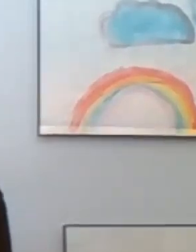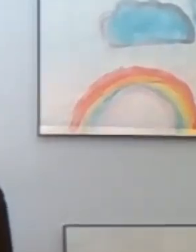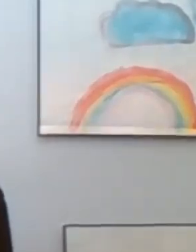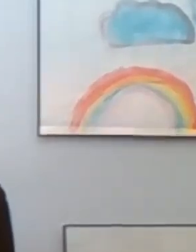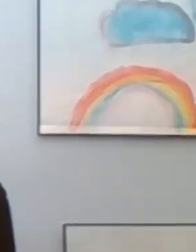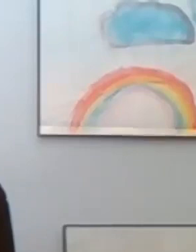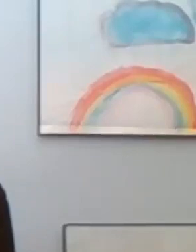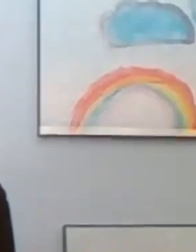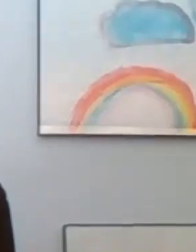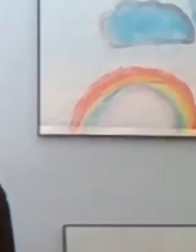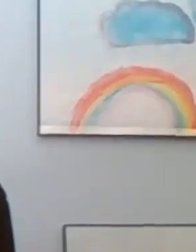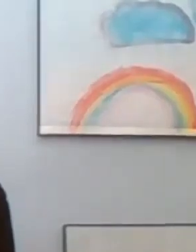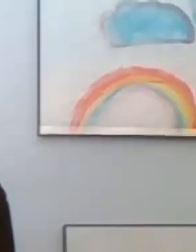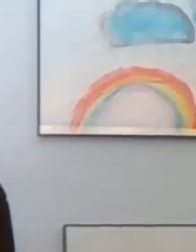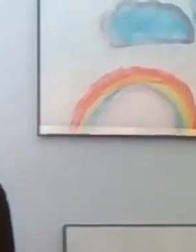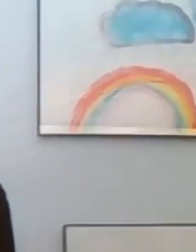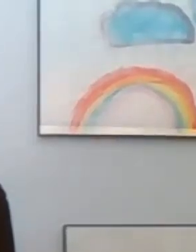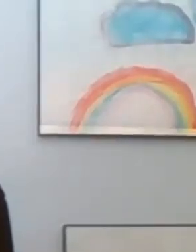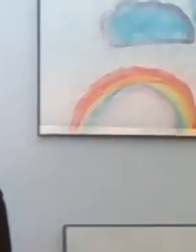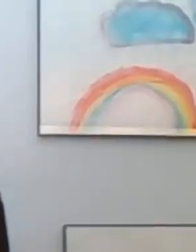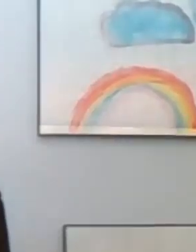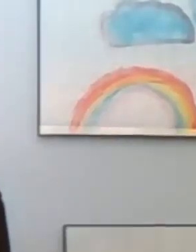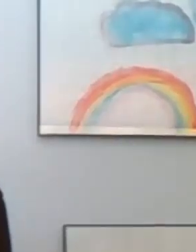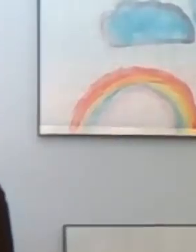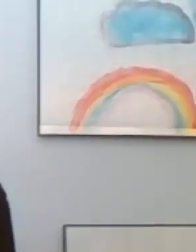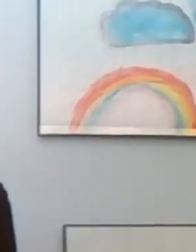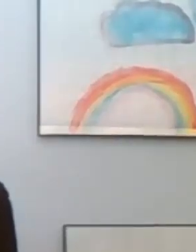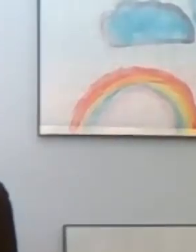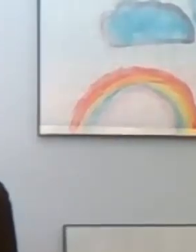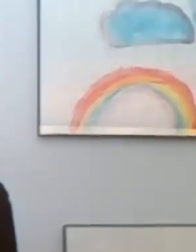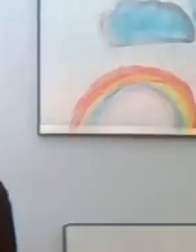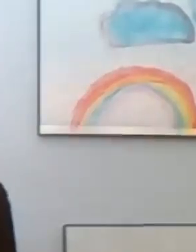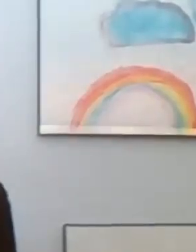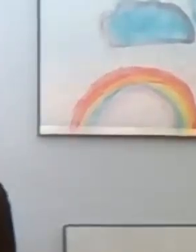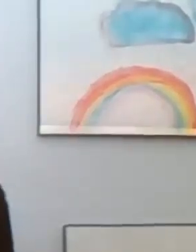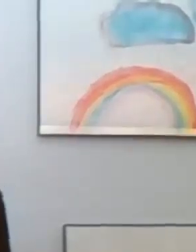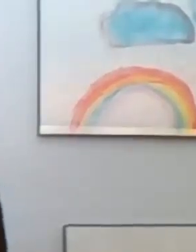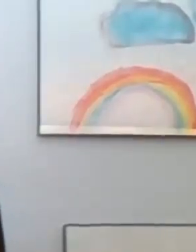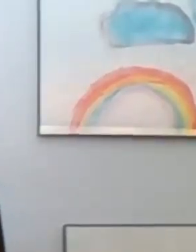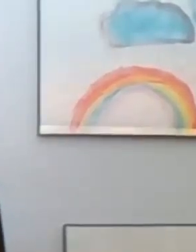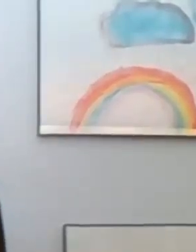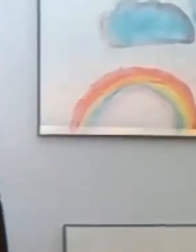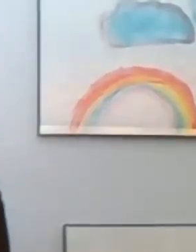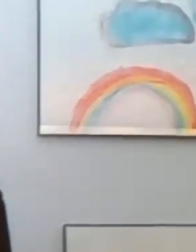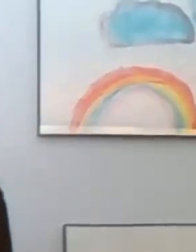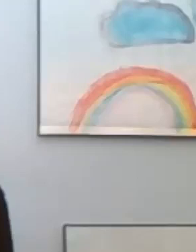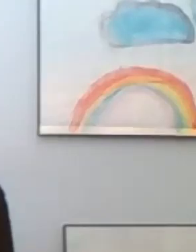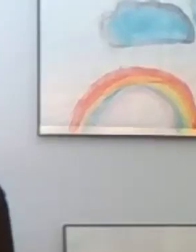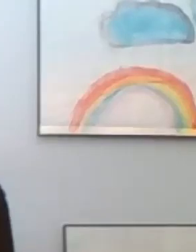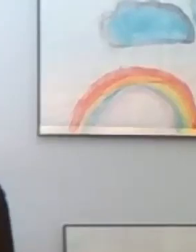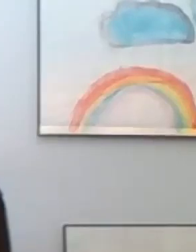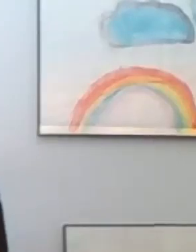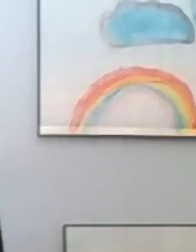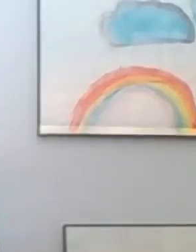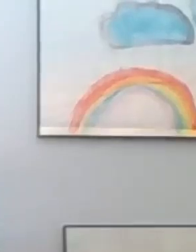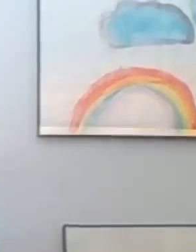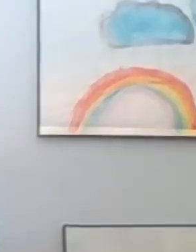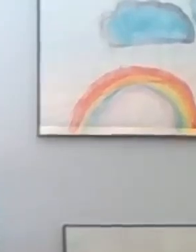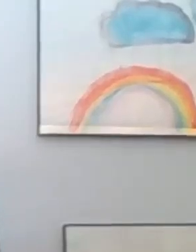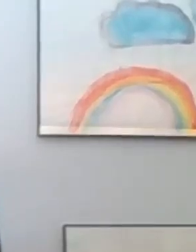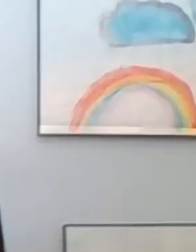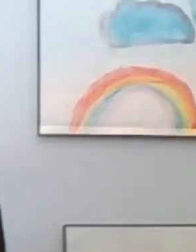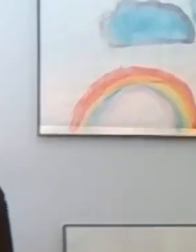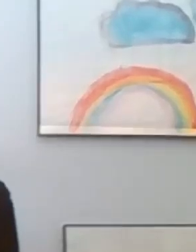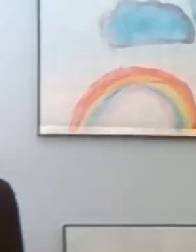communities to bring mental health resources to farmers and ranchers. I'm so glad that you could join us today. So before